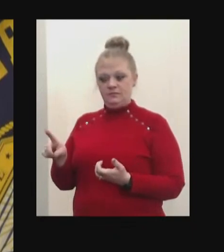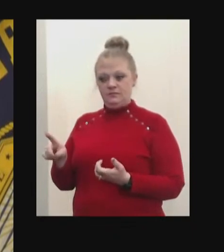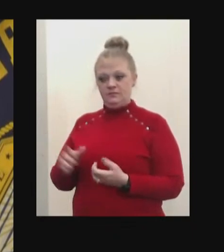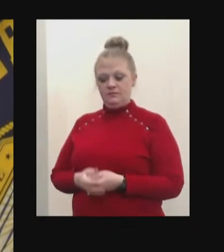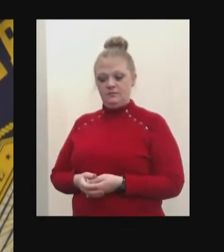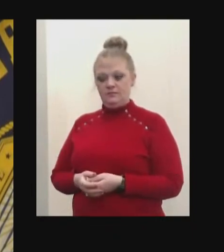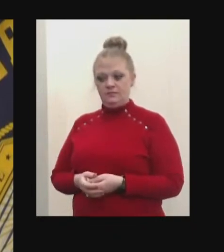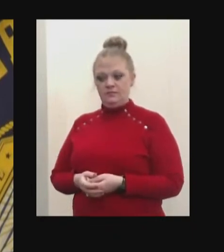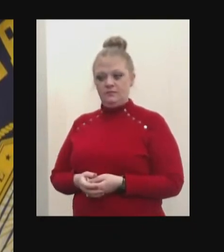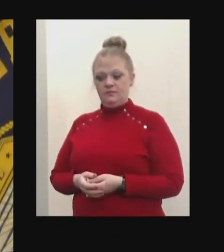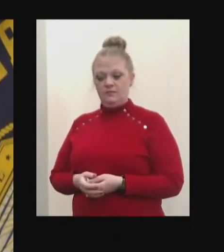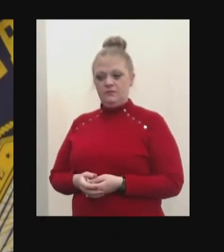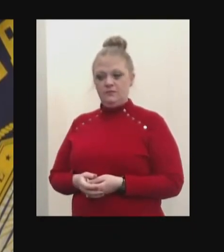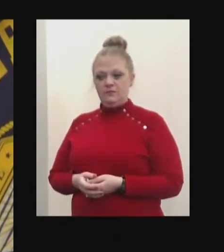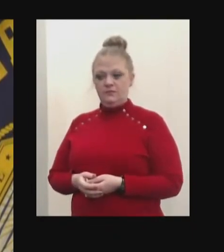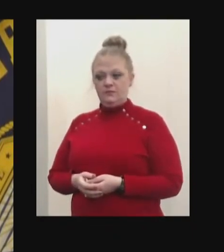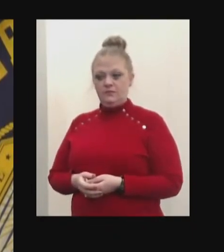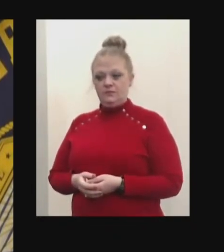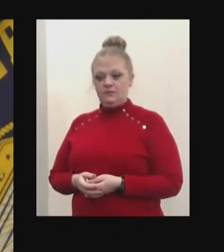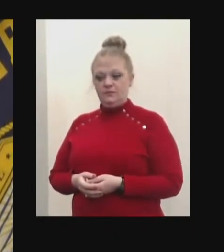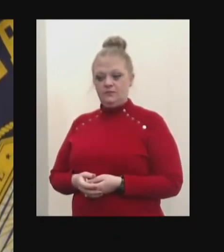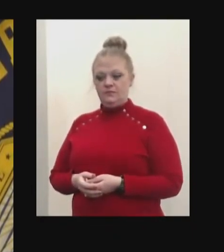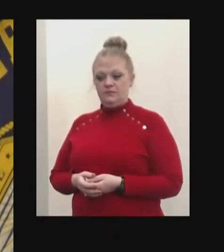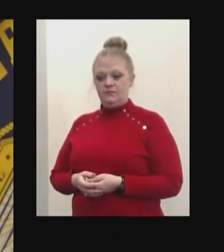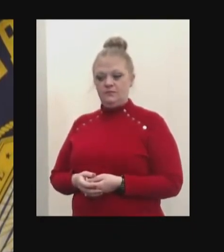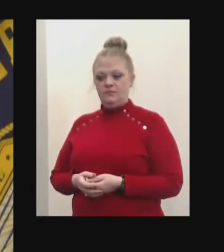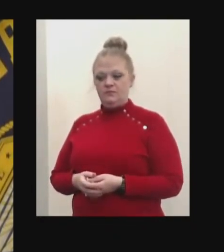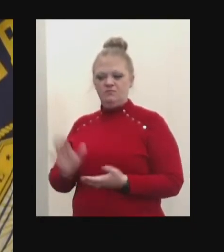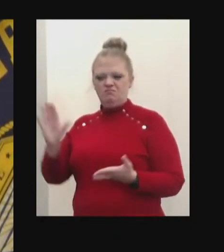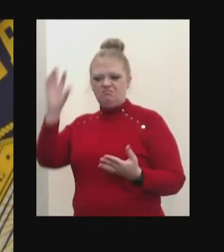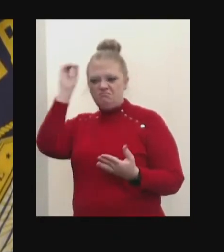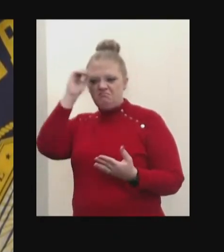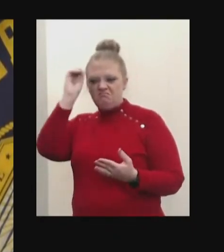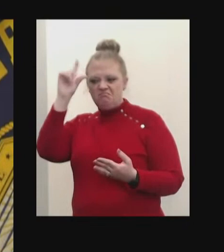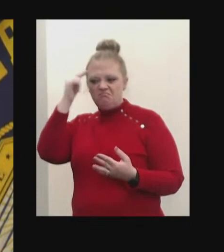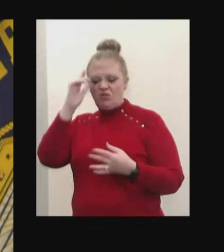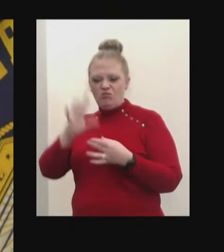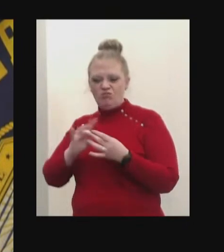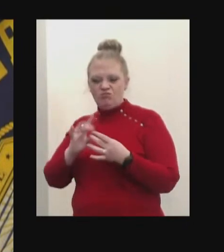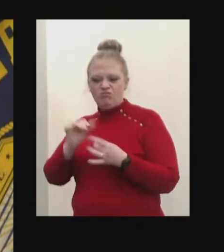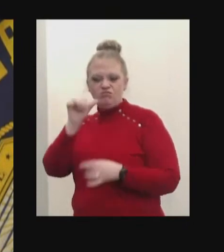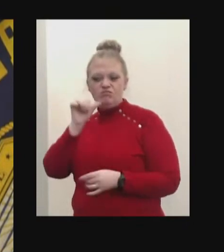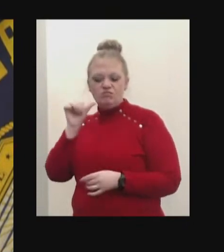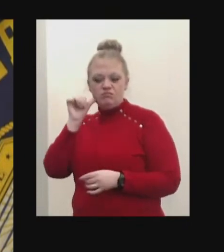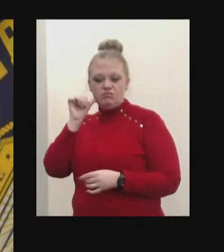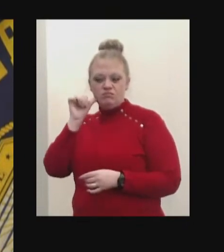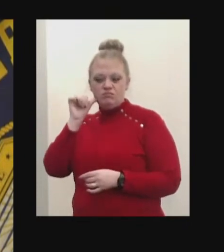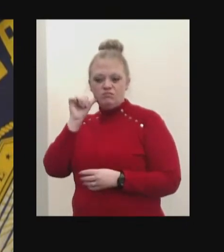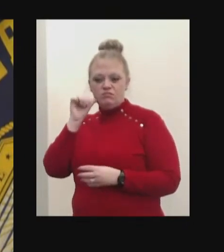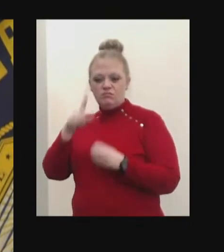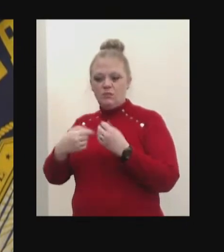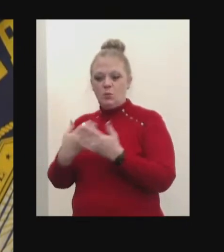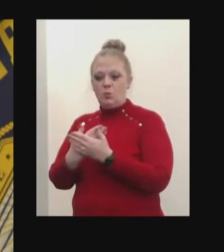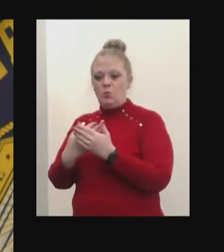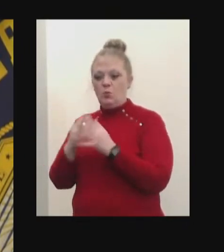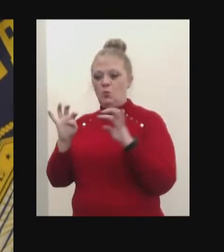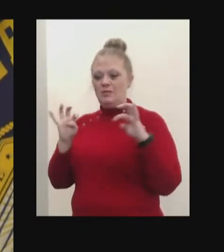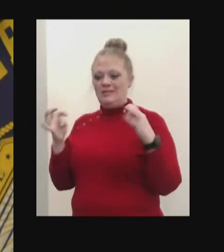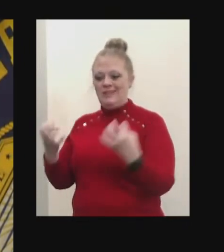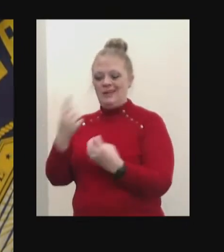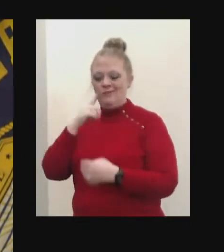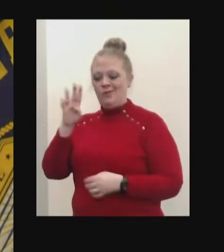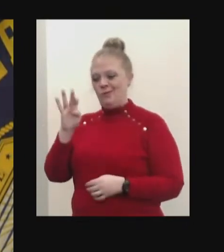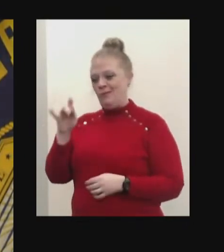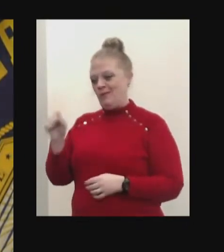what do you make of the governor's comments yesterday regarding the new stadium for the Bills? And I know that you